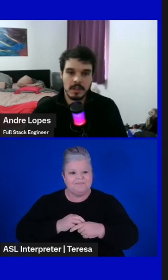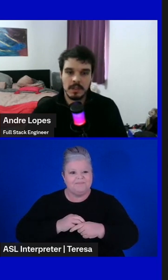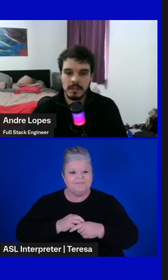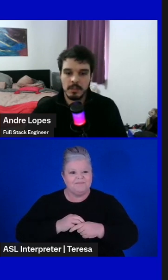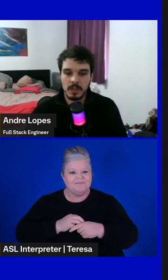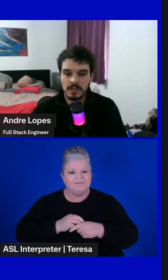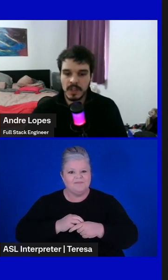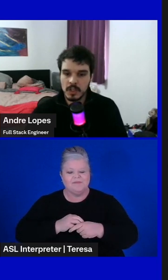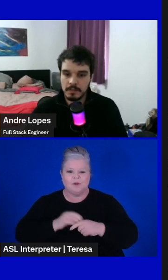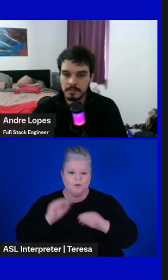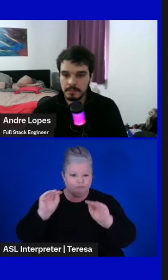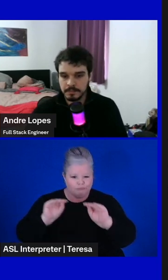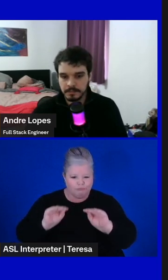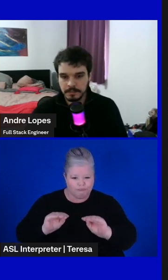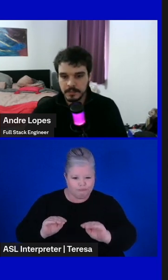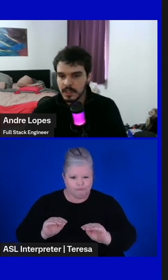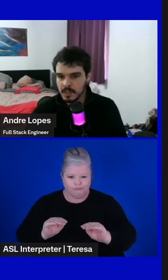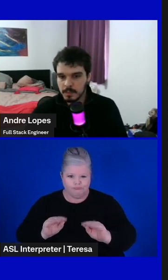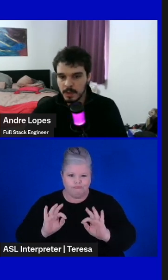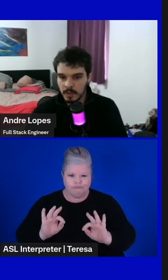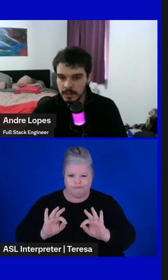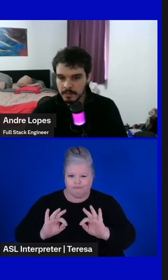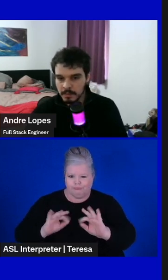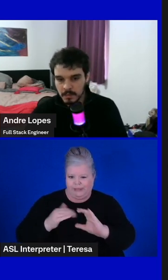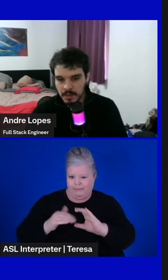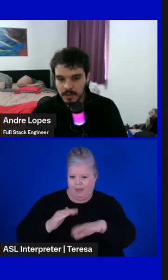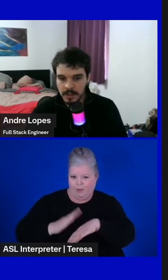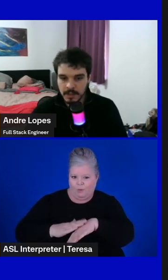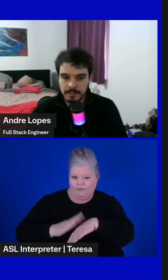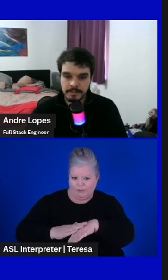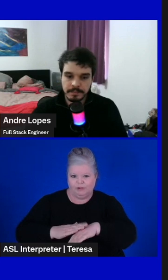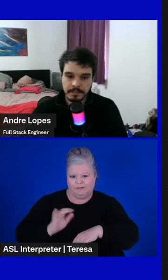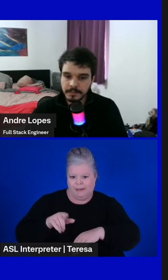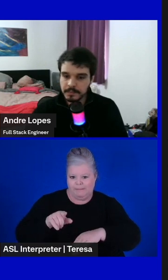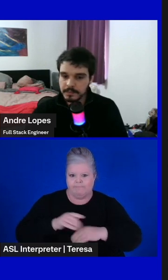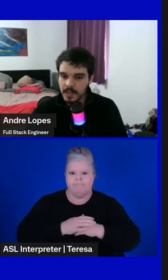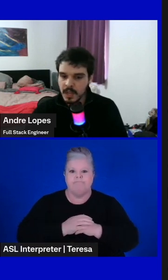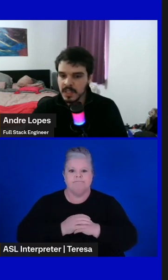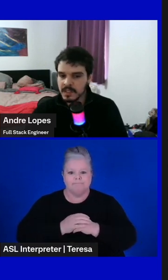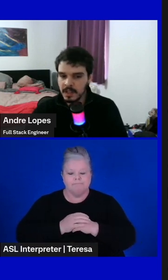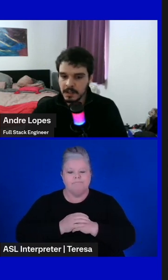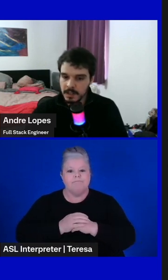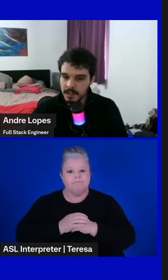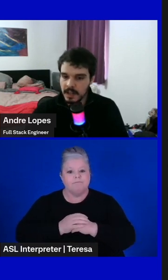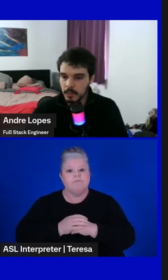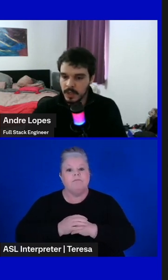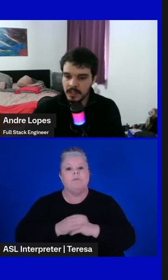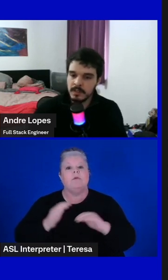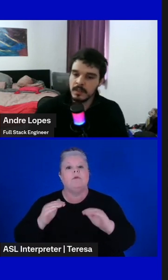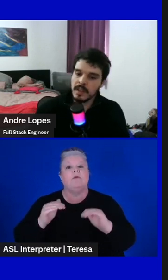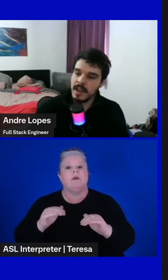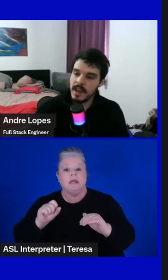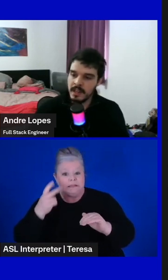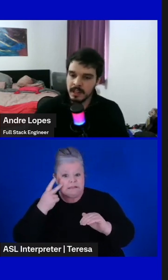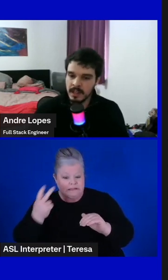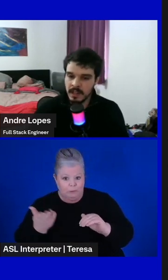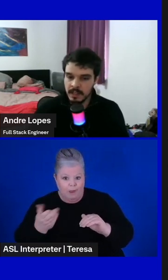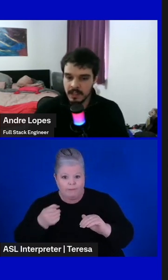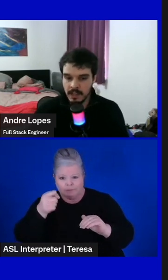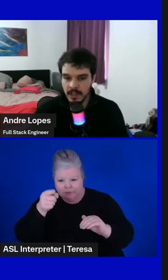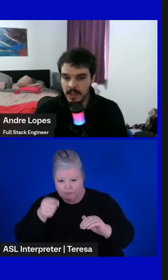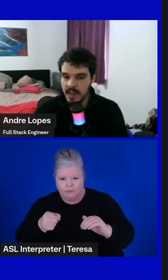So here, email notification. This is okay. And you can see here that we